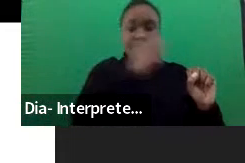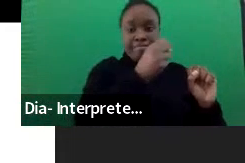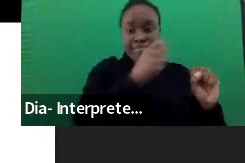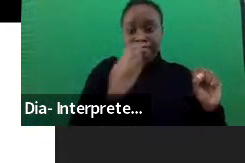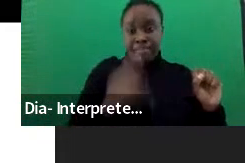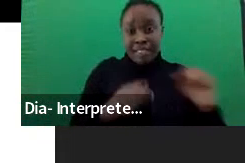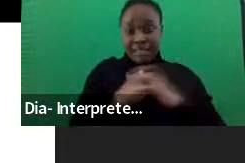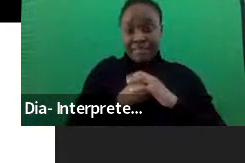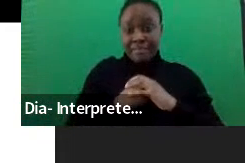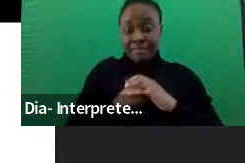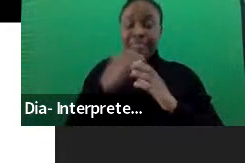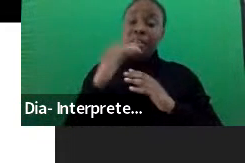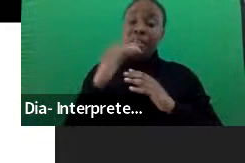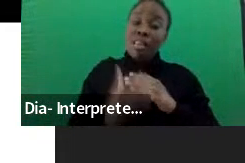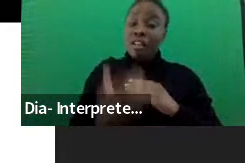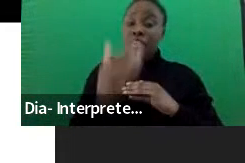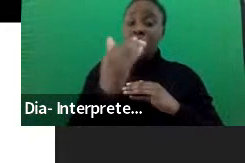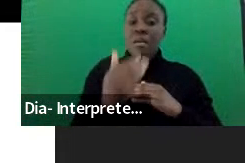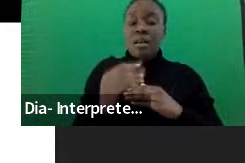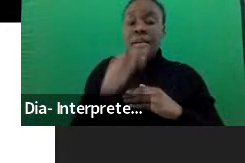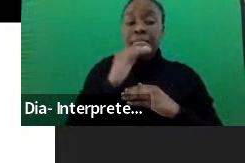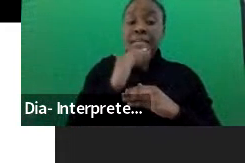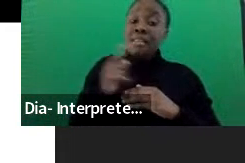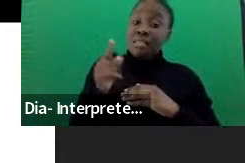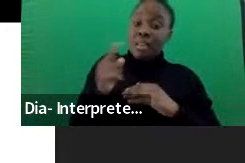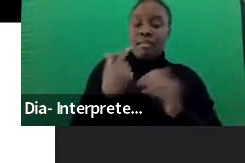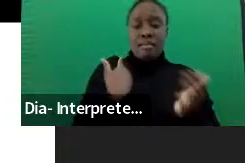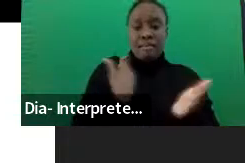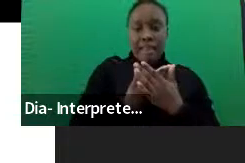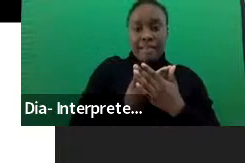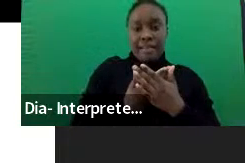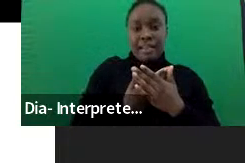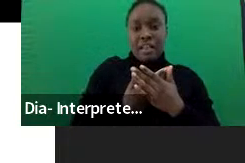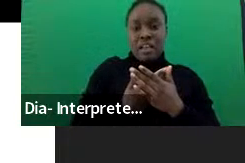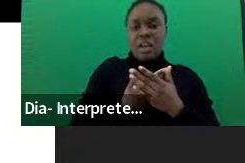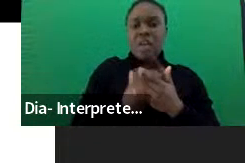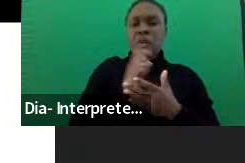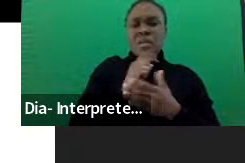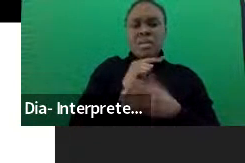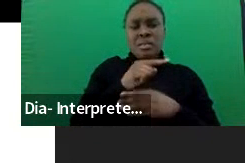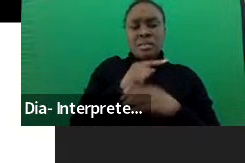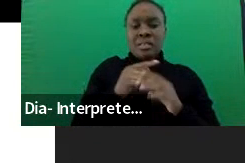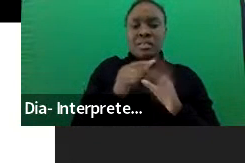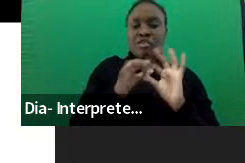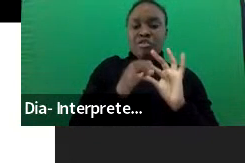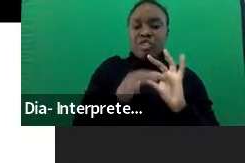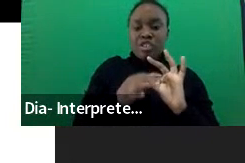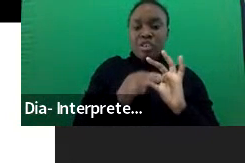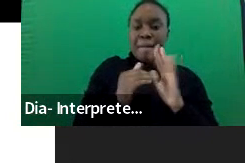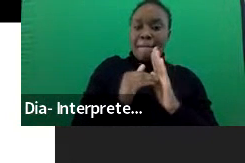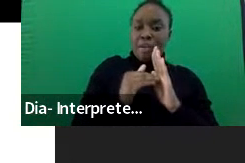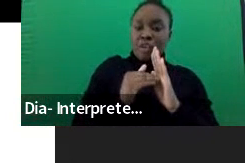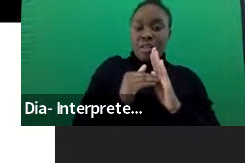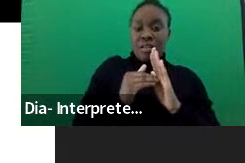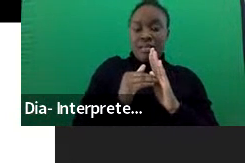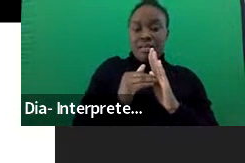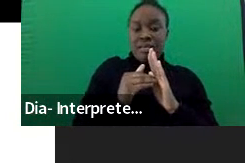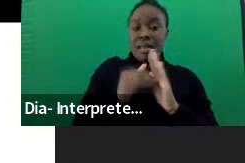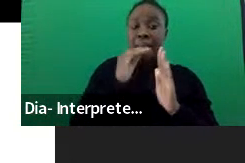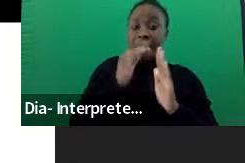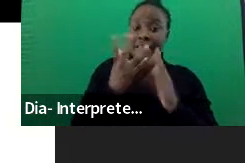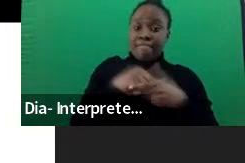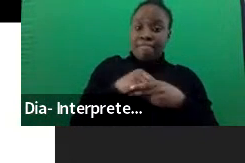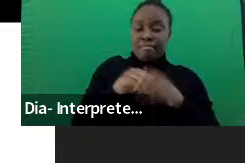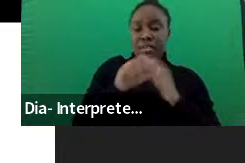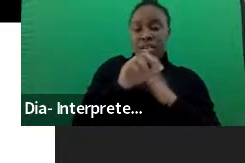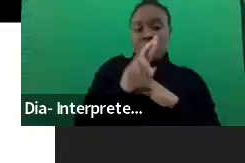be able to, through the use of the relationship management module functionality built into the RLA, they will be